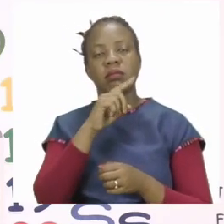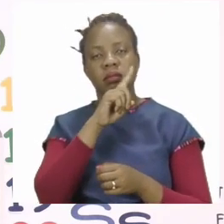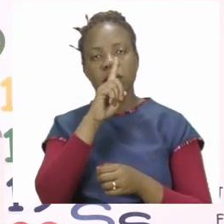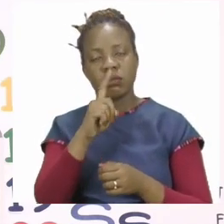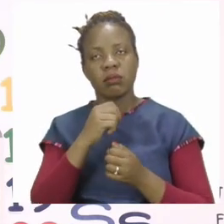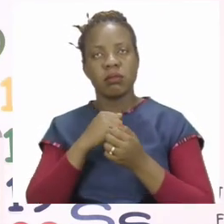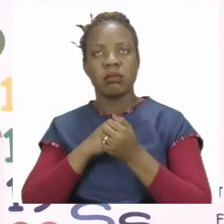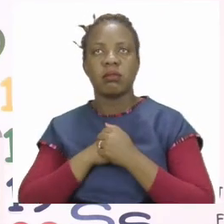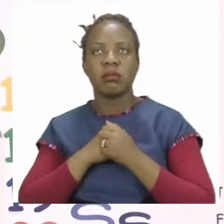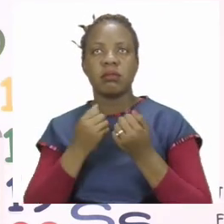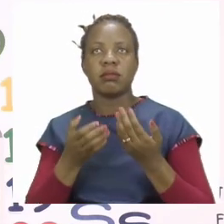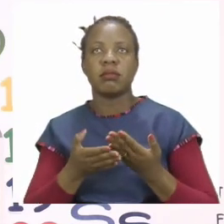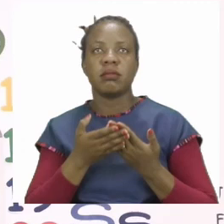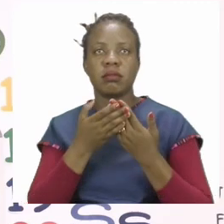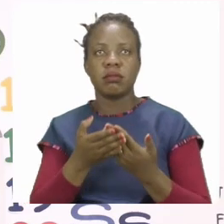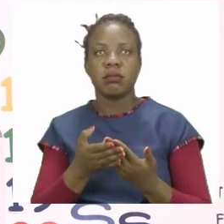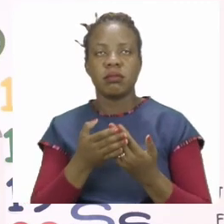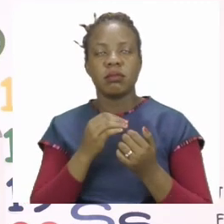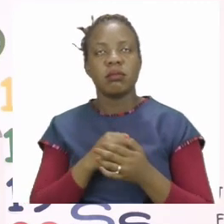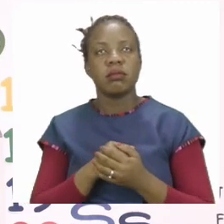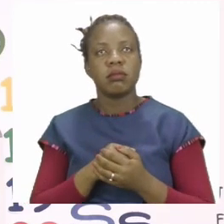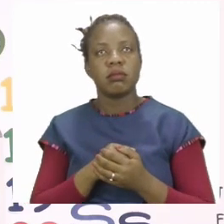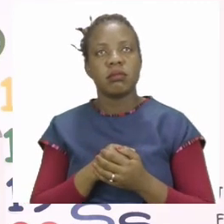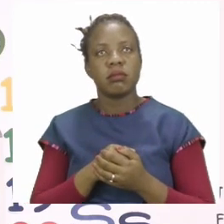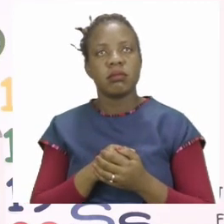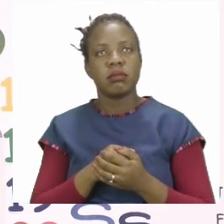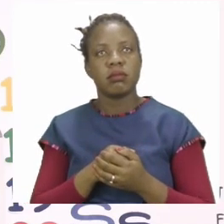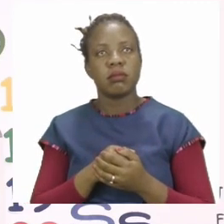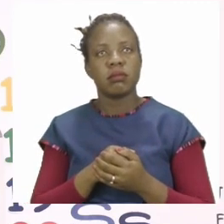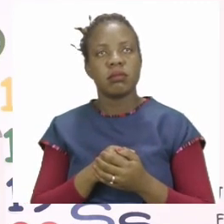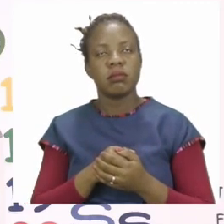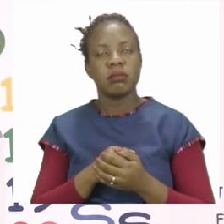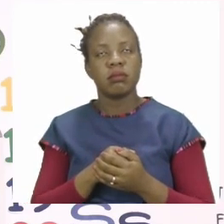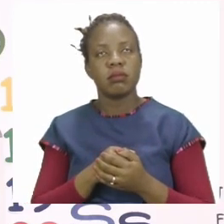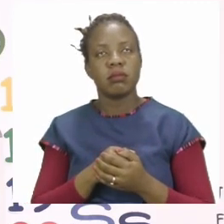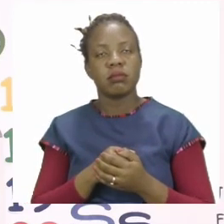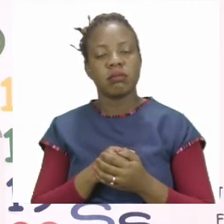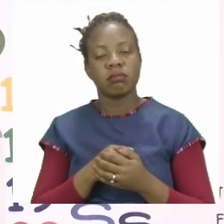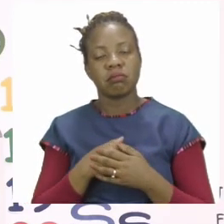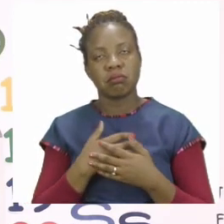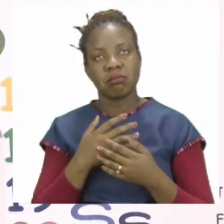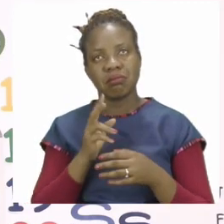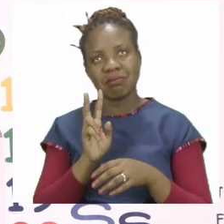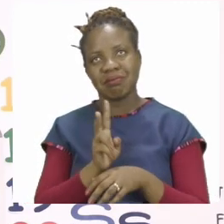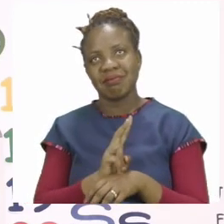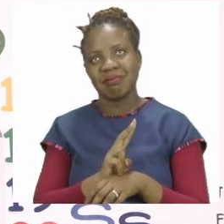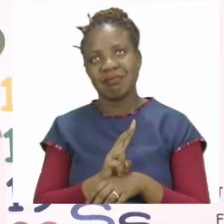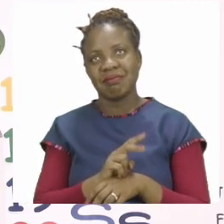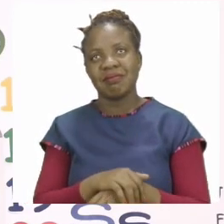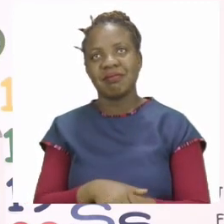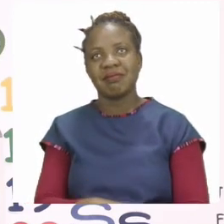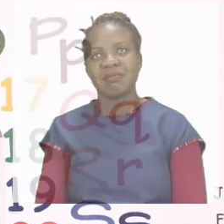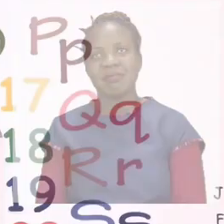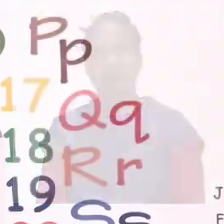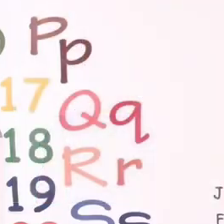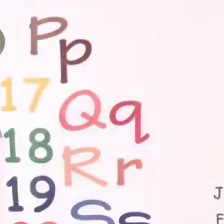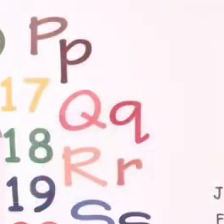I'm going to leave you to try and do all those other sums on your own. We will be back shortly after this ad